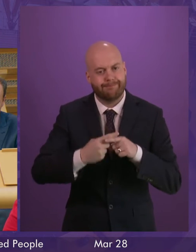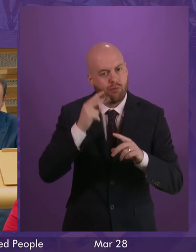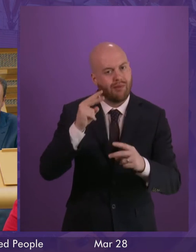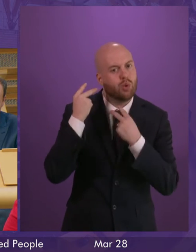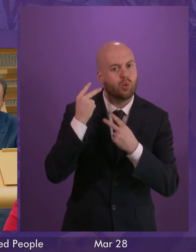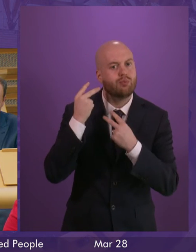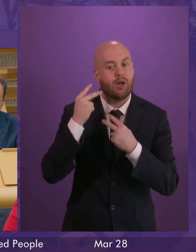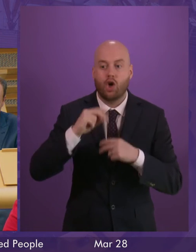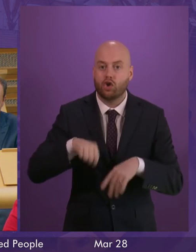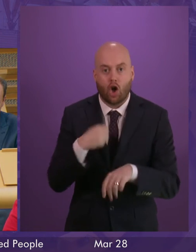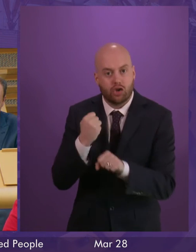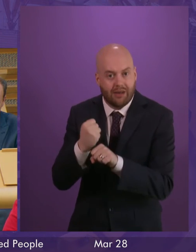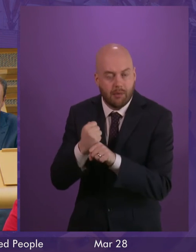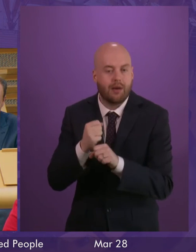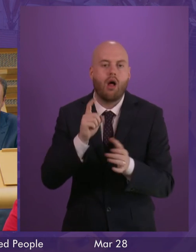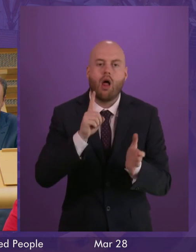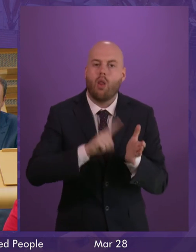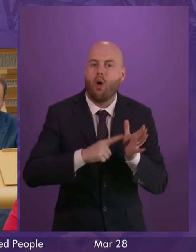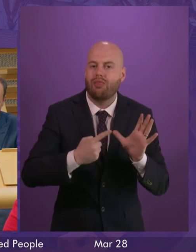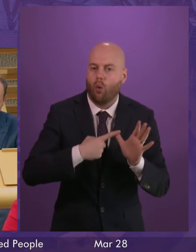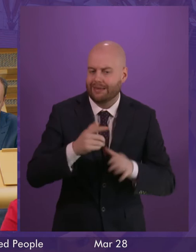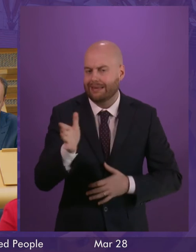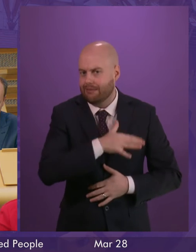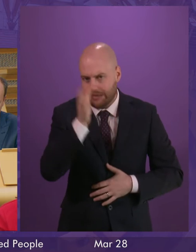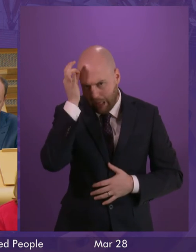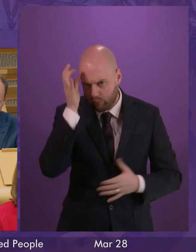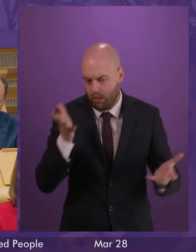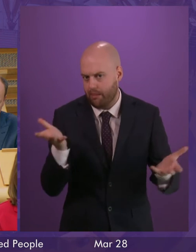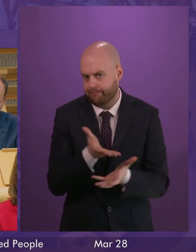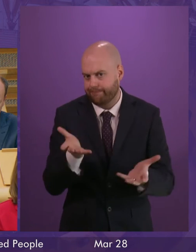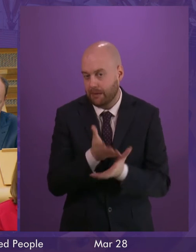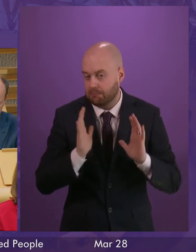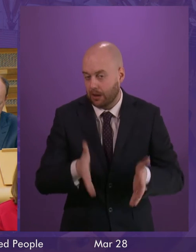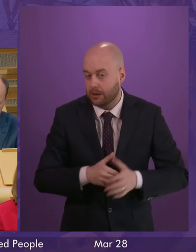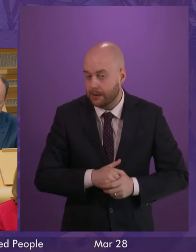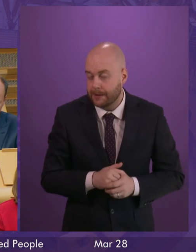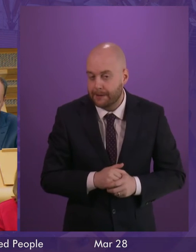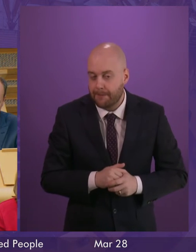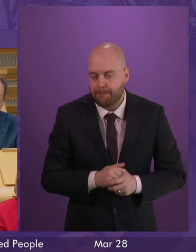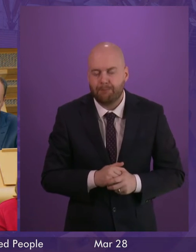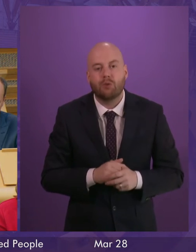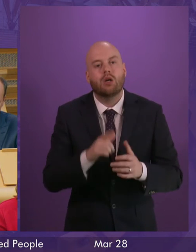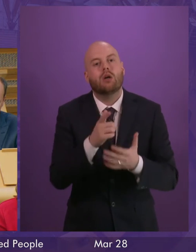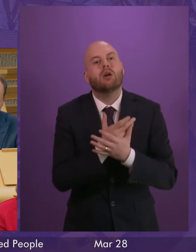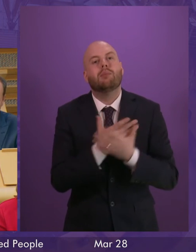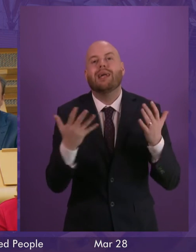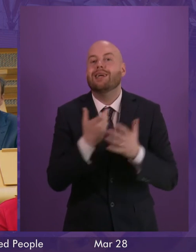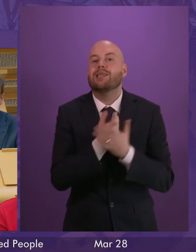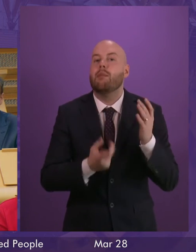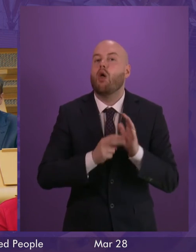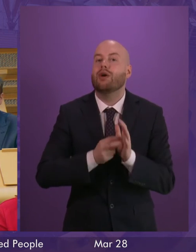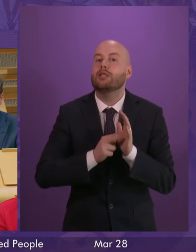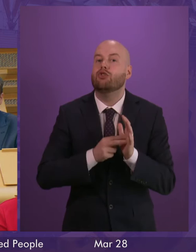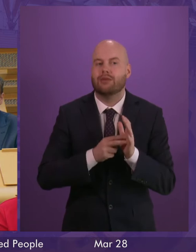authorities is required. Many disabled organisations are given increased priority to employment issues.